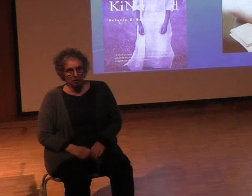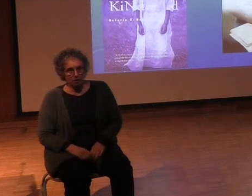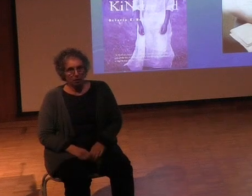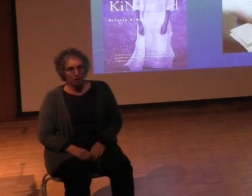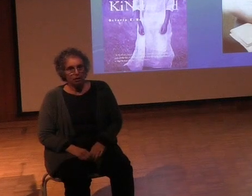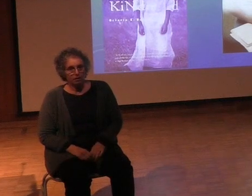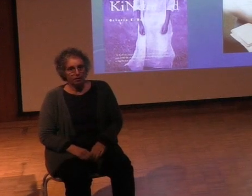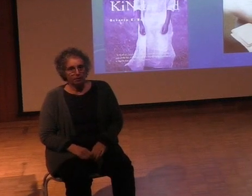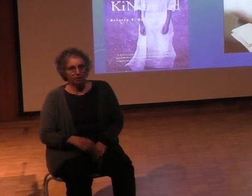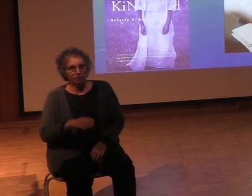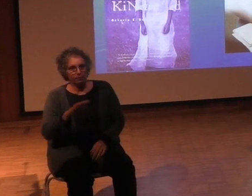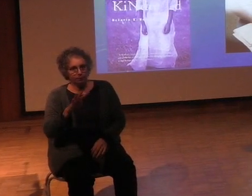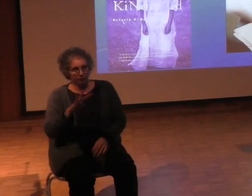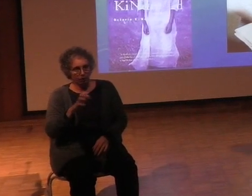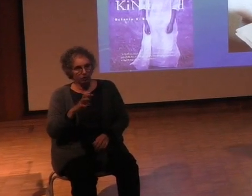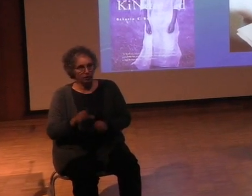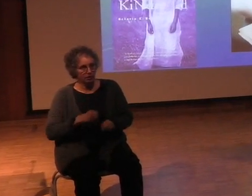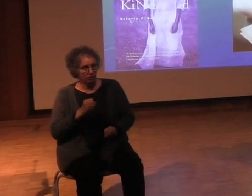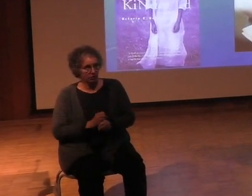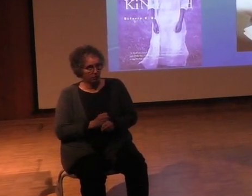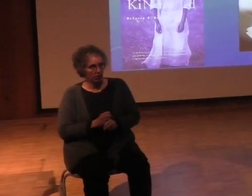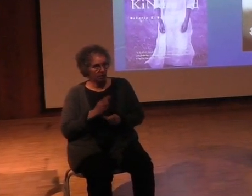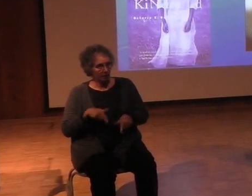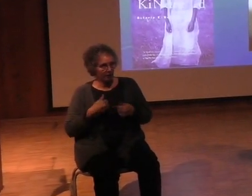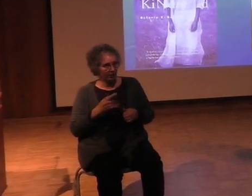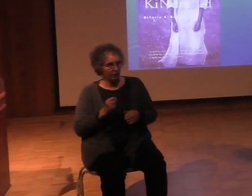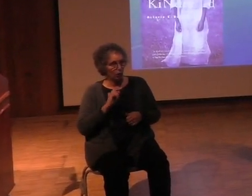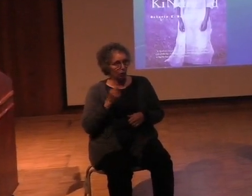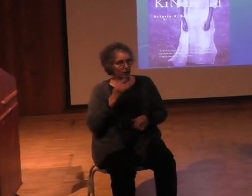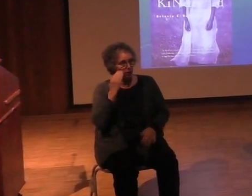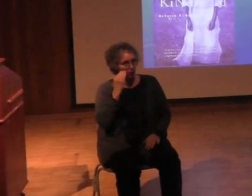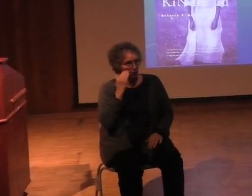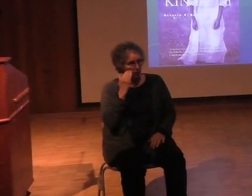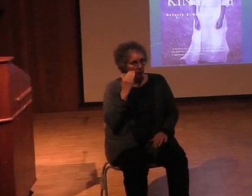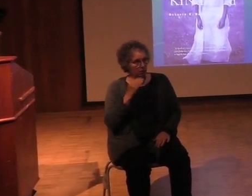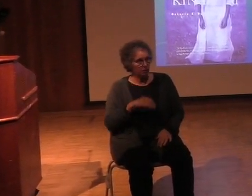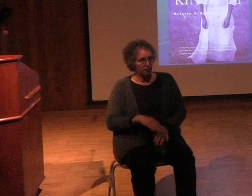We've been living it. We know.